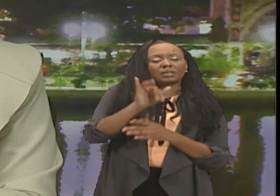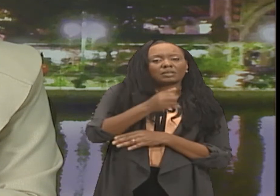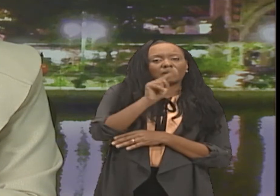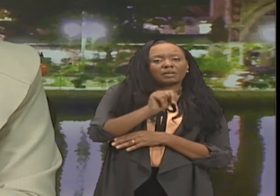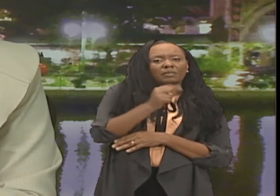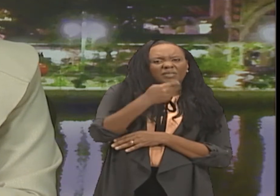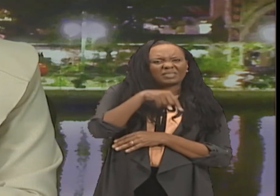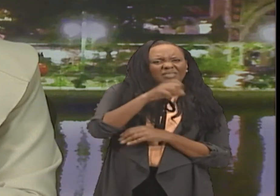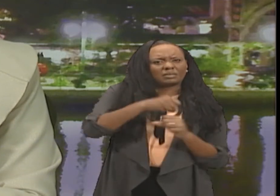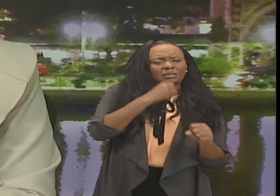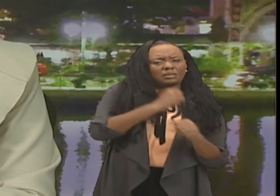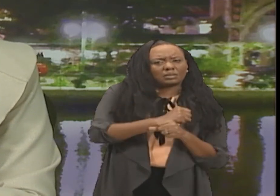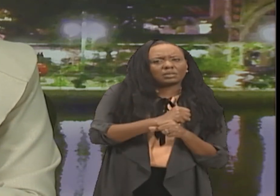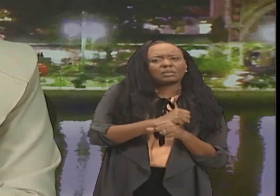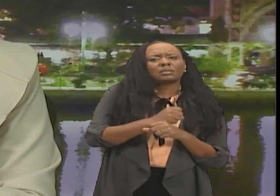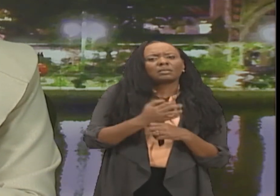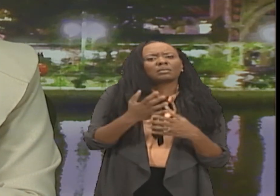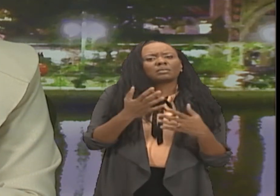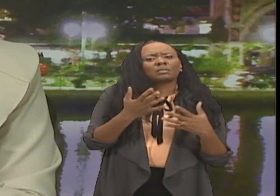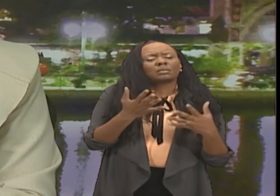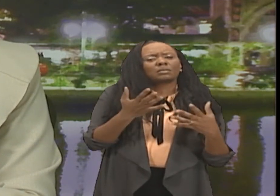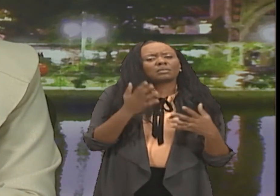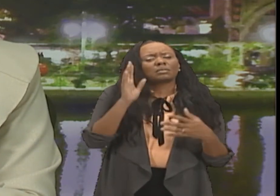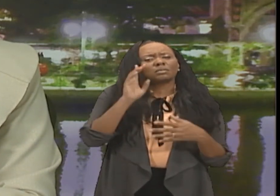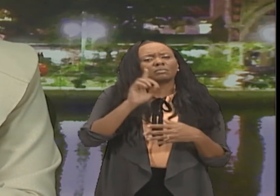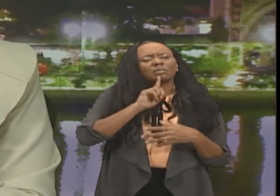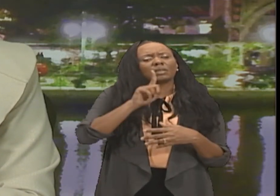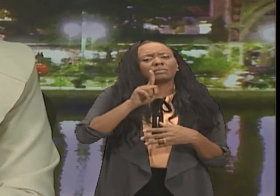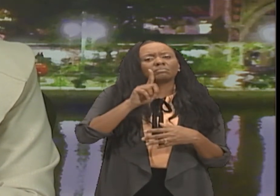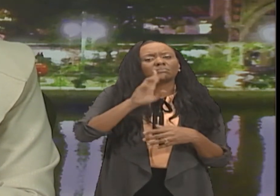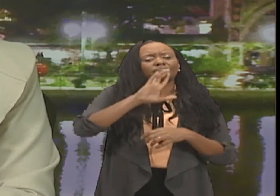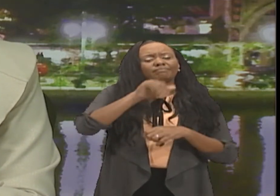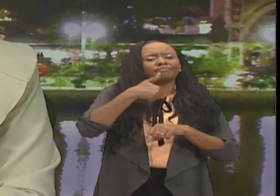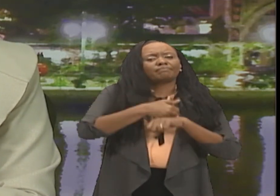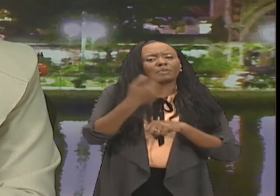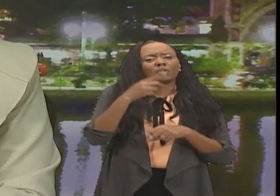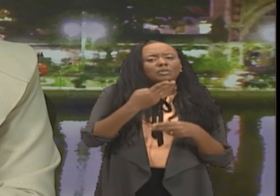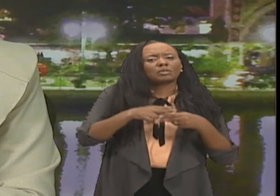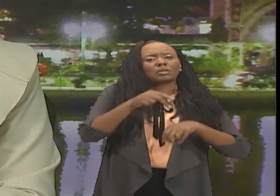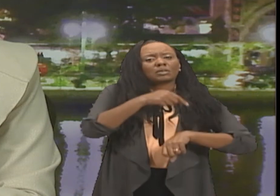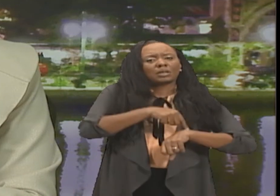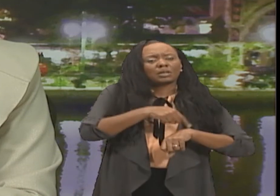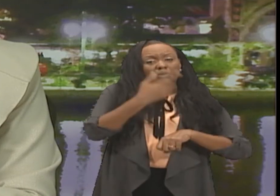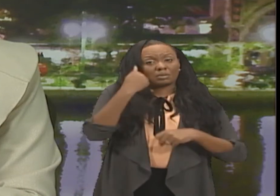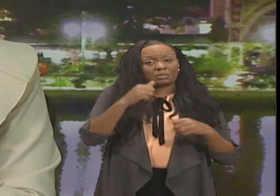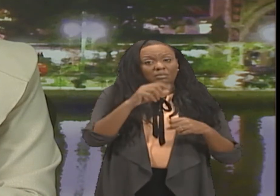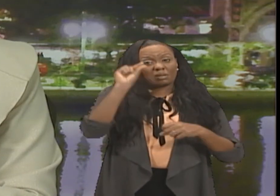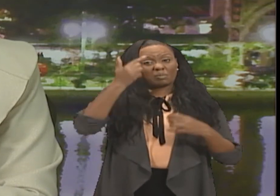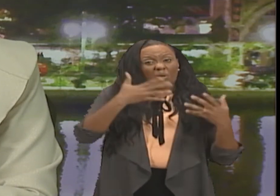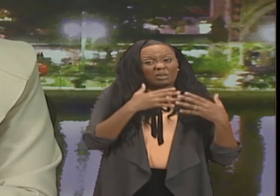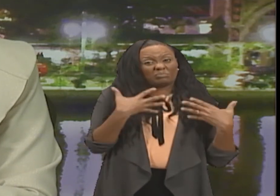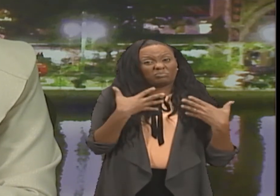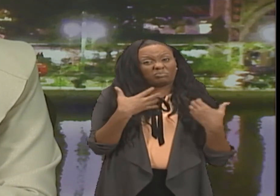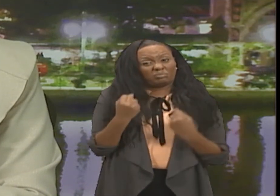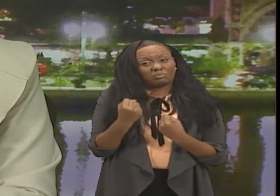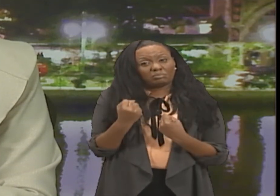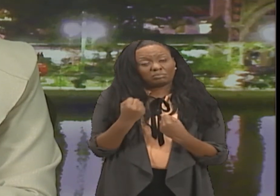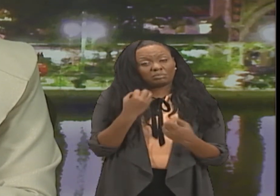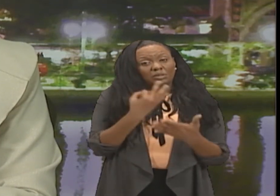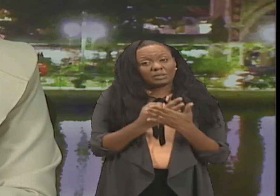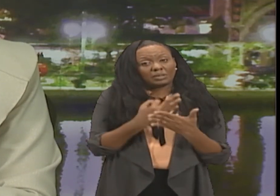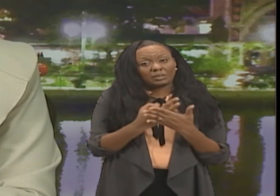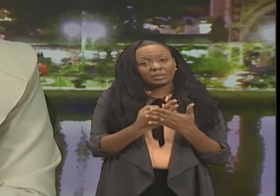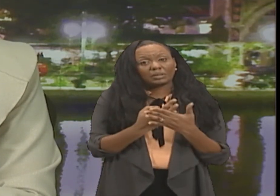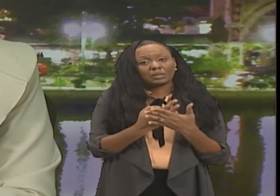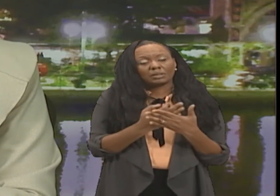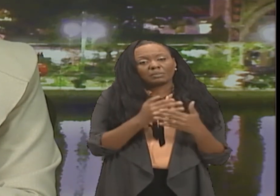1st this year, was intended to be a temporary measure until government could strengthen its public finances. He added that the